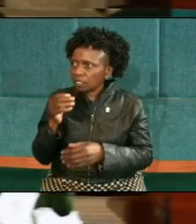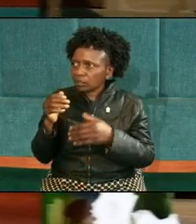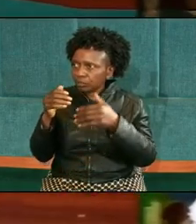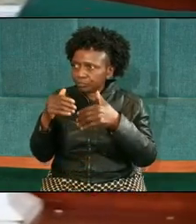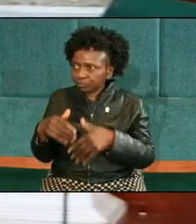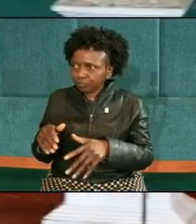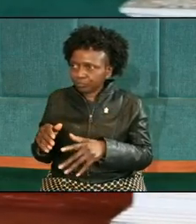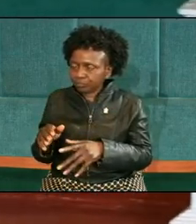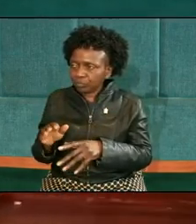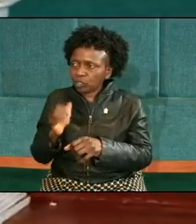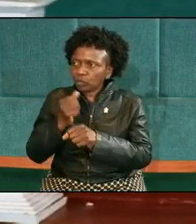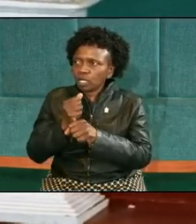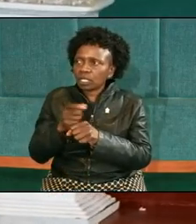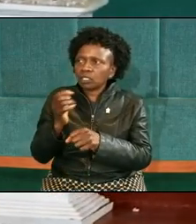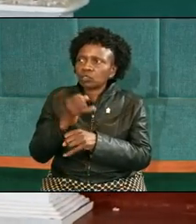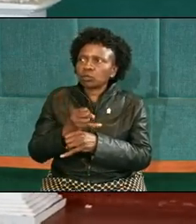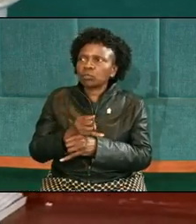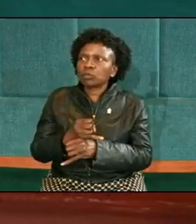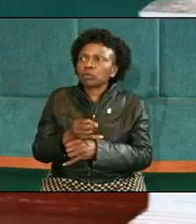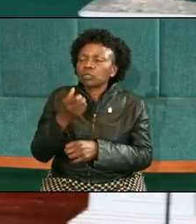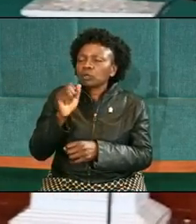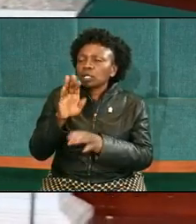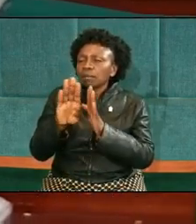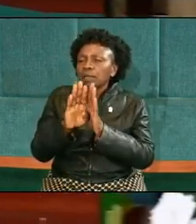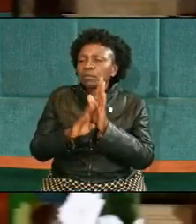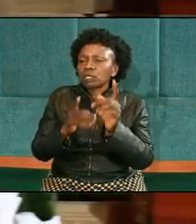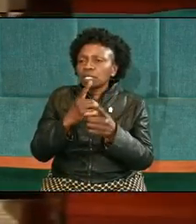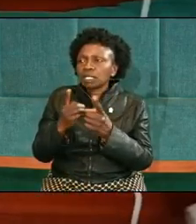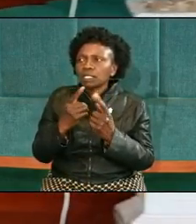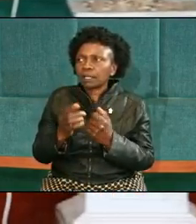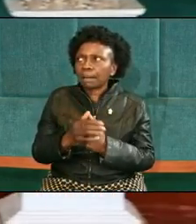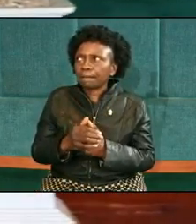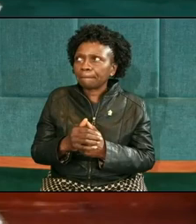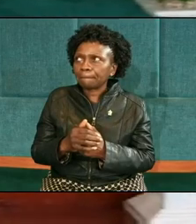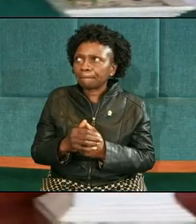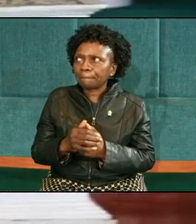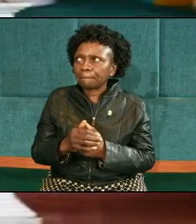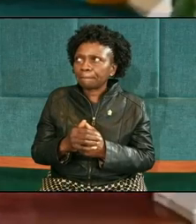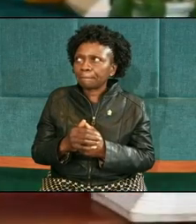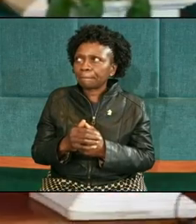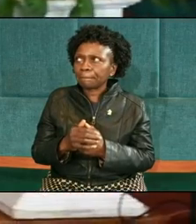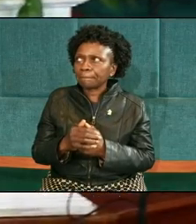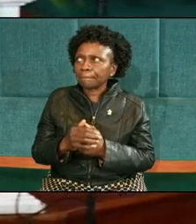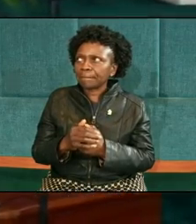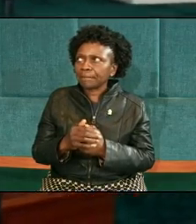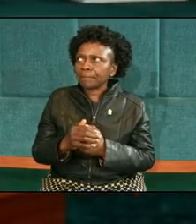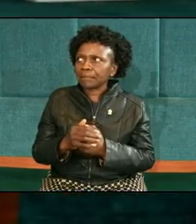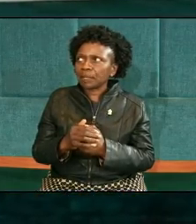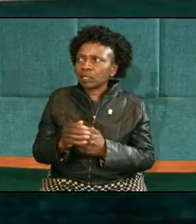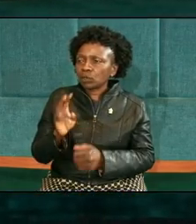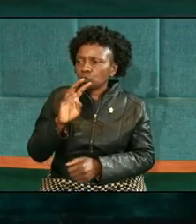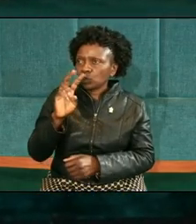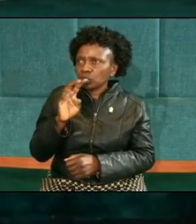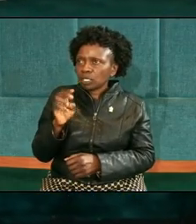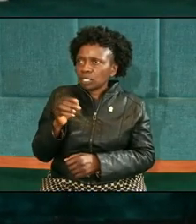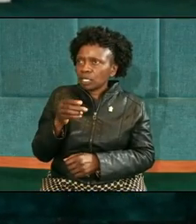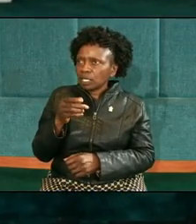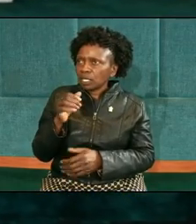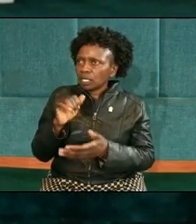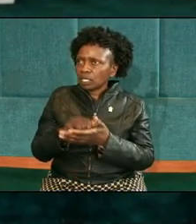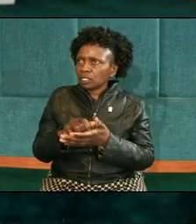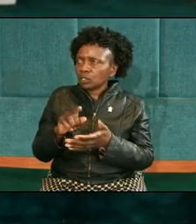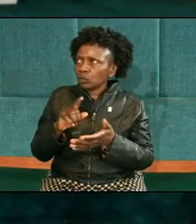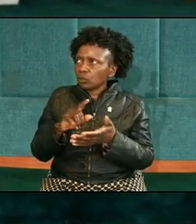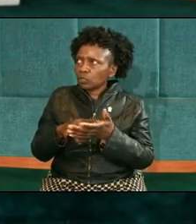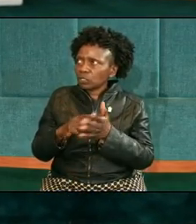down to destruction. And so the Bible says, yeah, let me see if I put it plainer for you so you can see. That's what